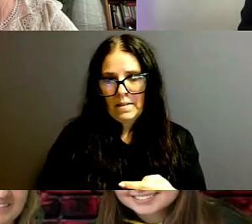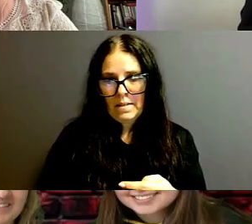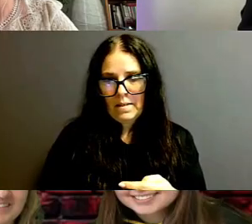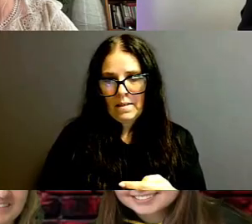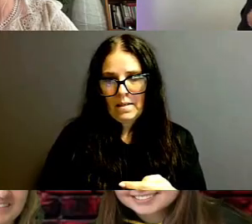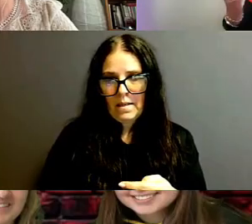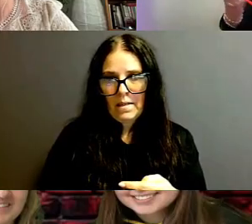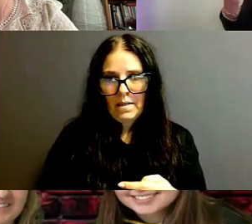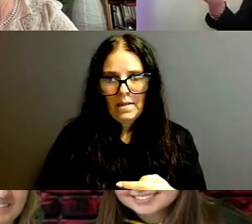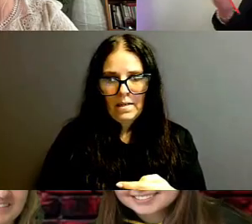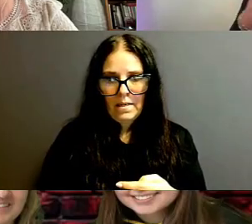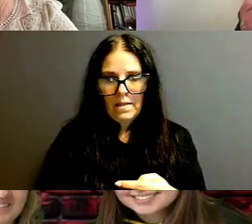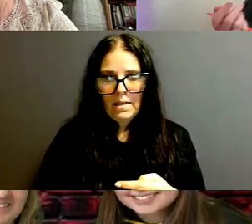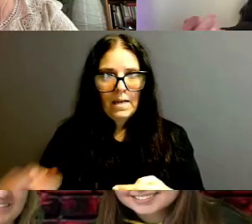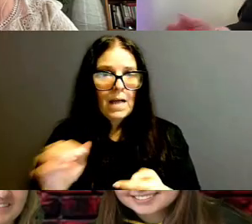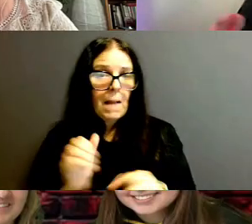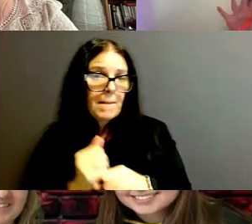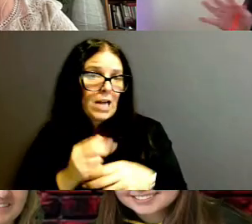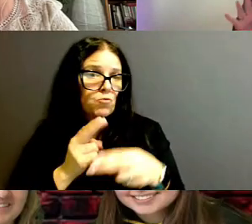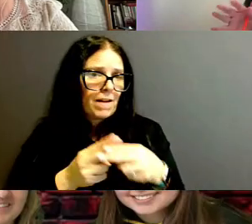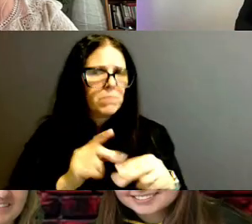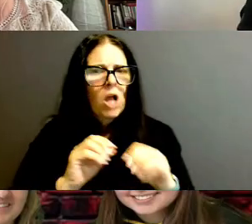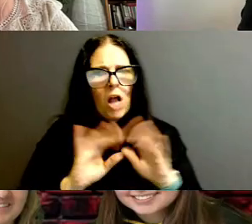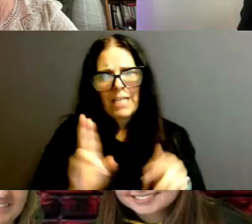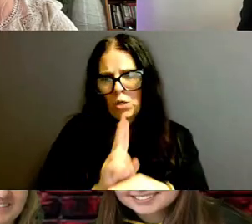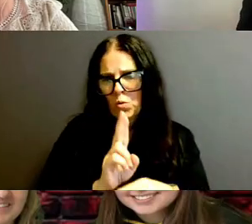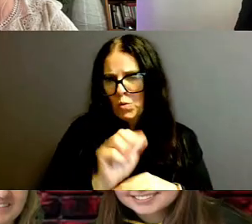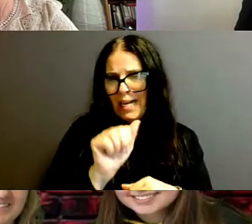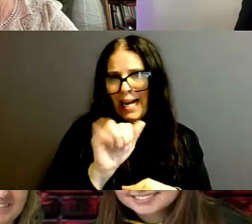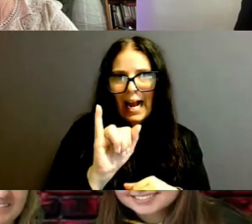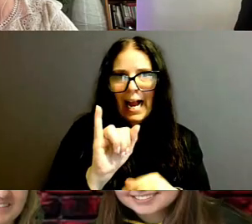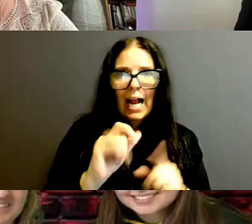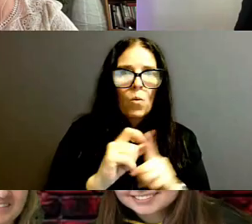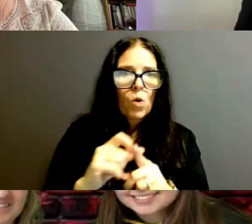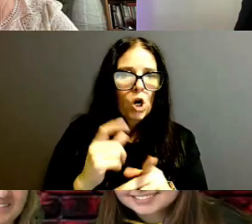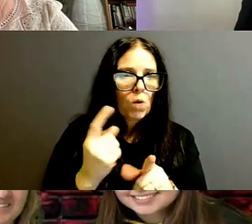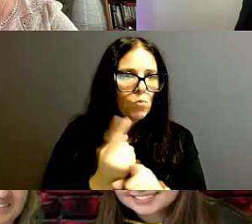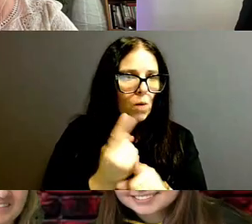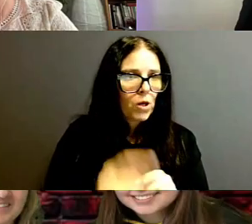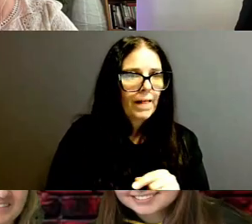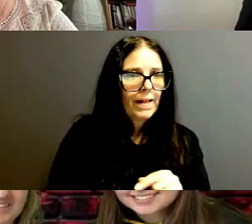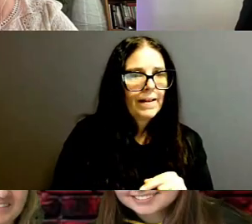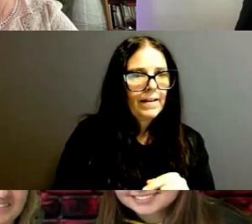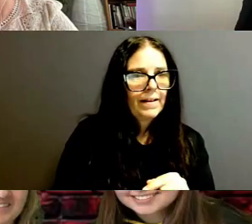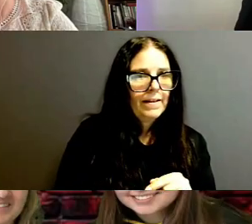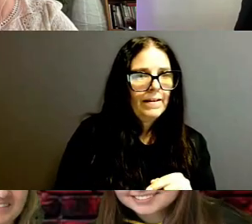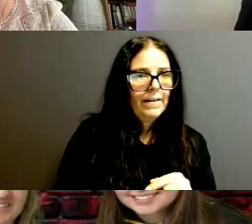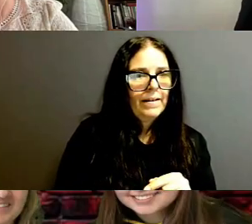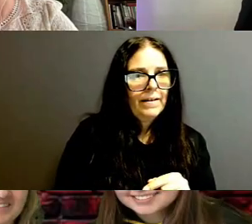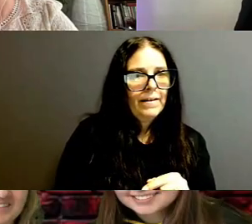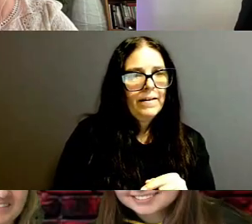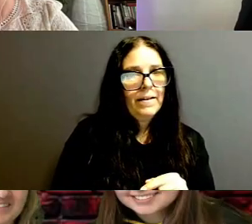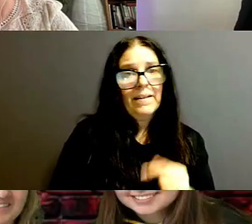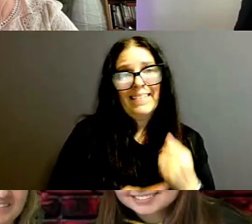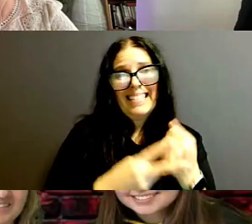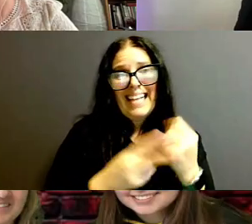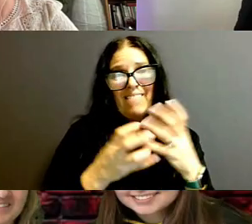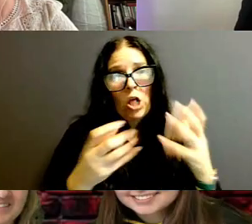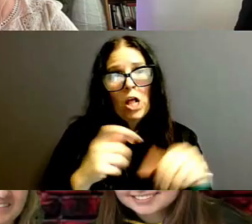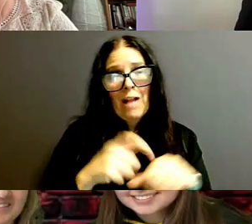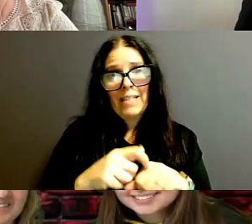it, but obviously I use AI to word it out properly, which saves a lot of time,